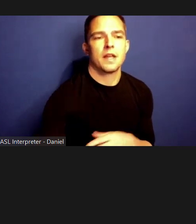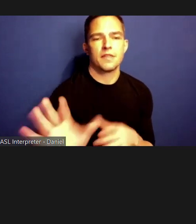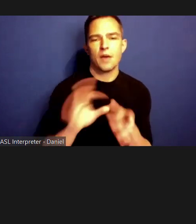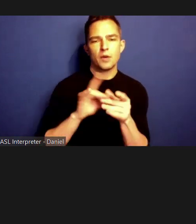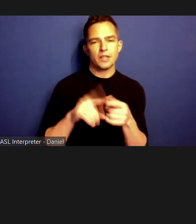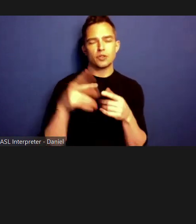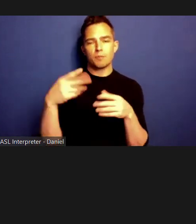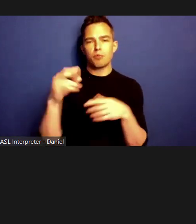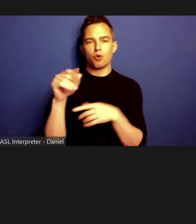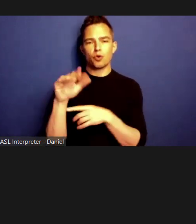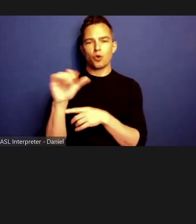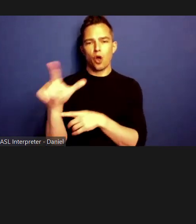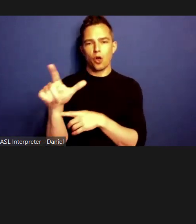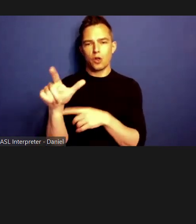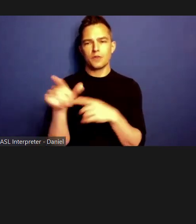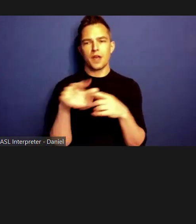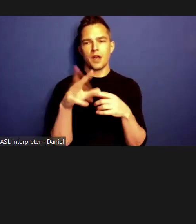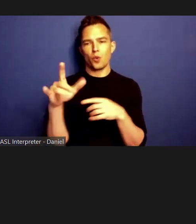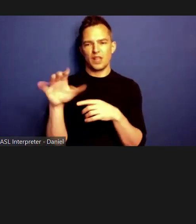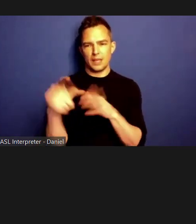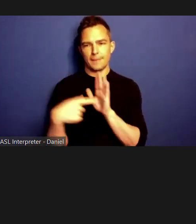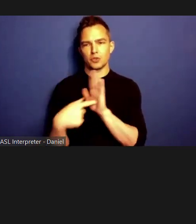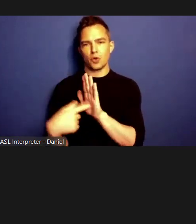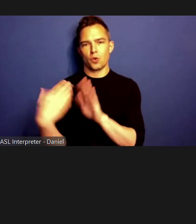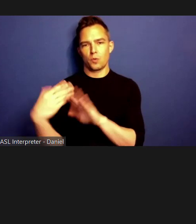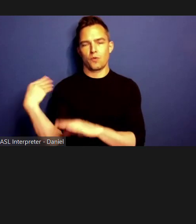showed. We show